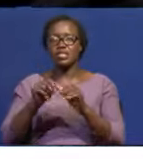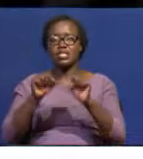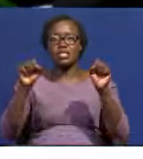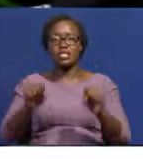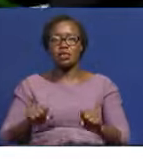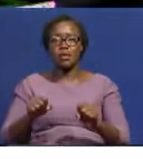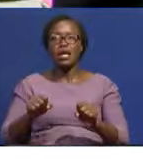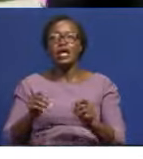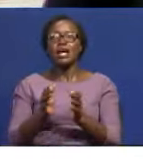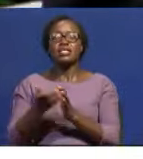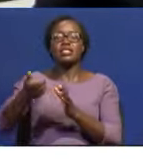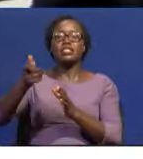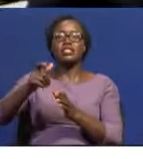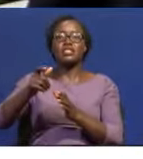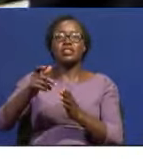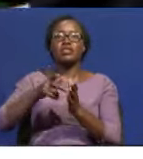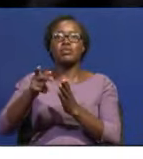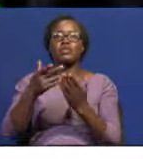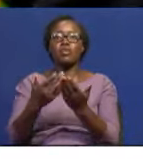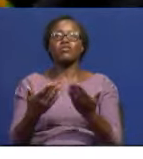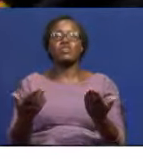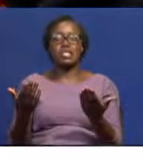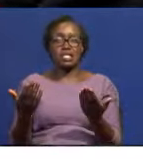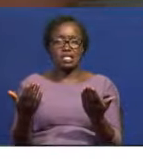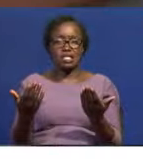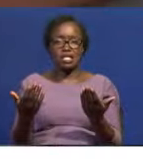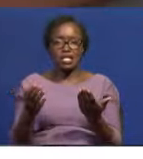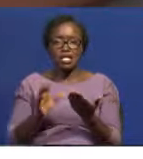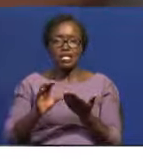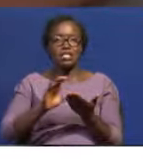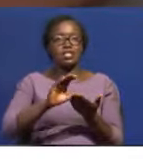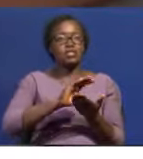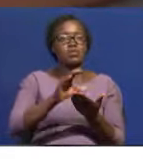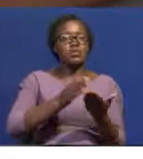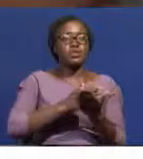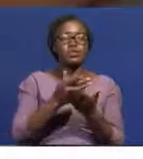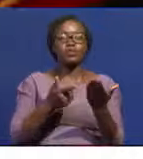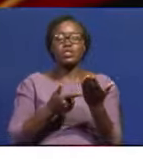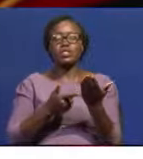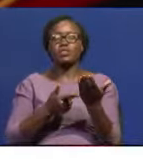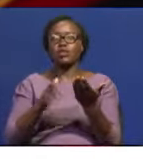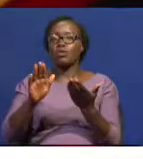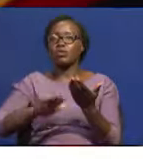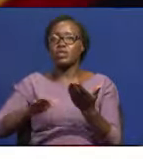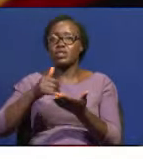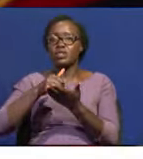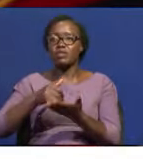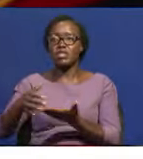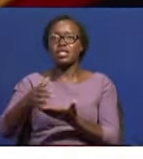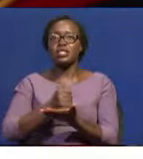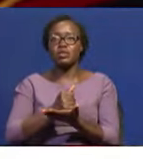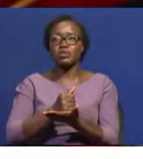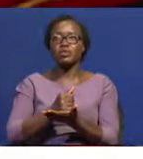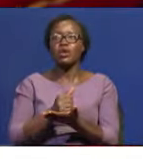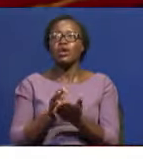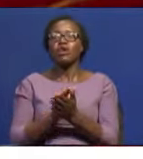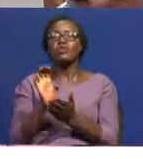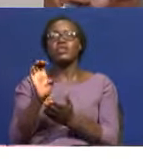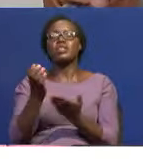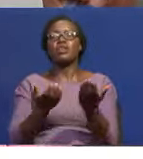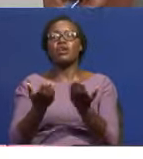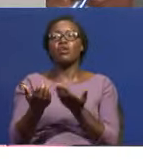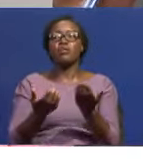and trigger an increase in the prices of goods and services distributed through digital platforms, hampering the adoption of